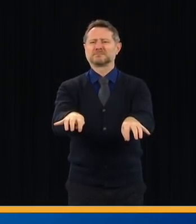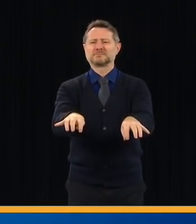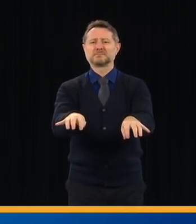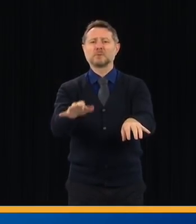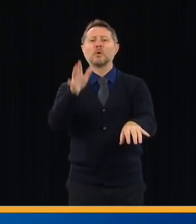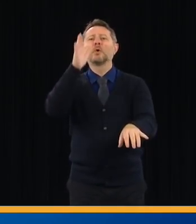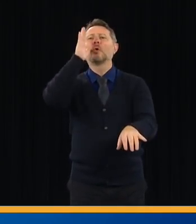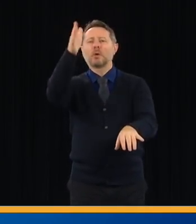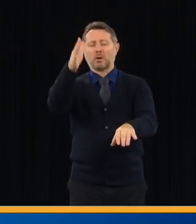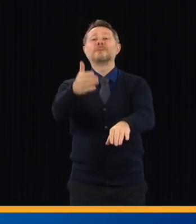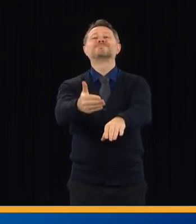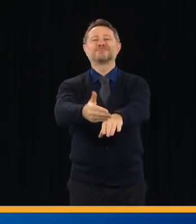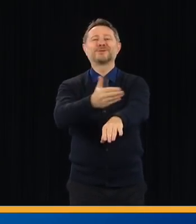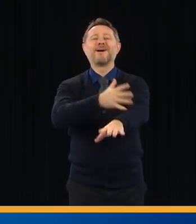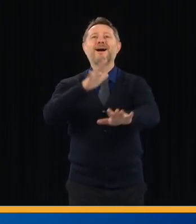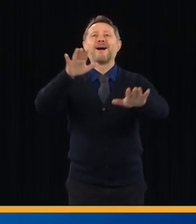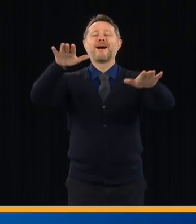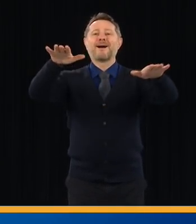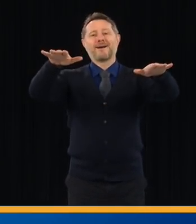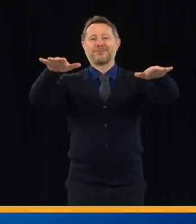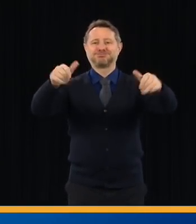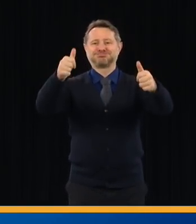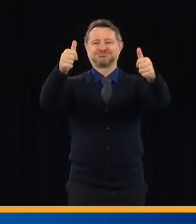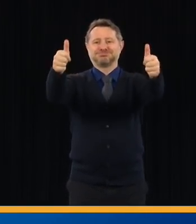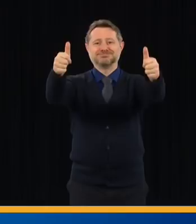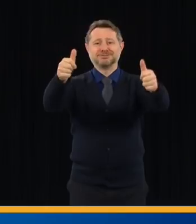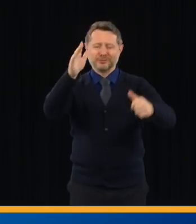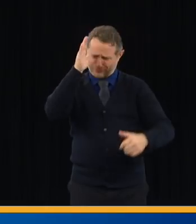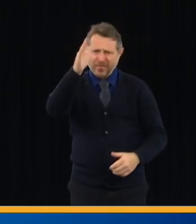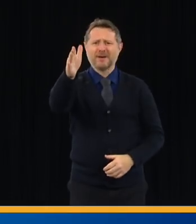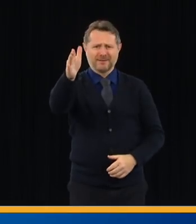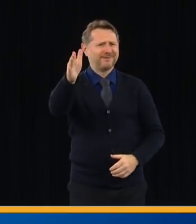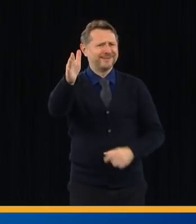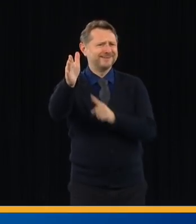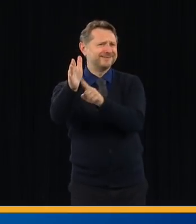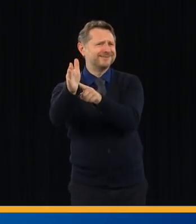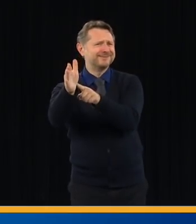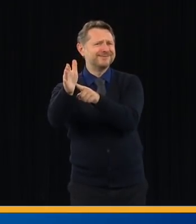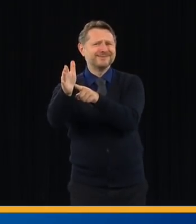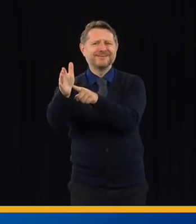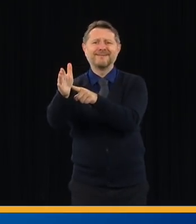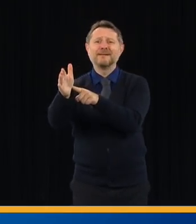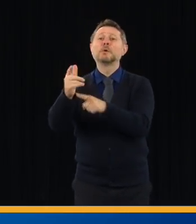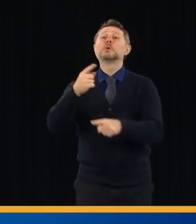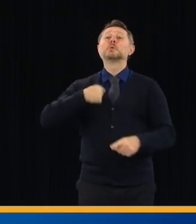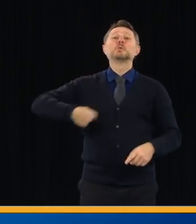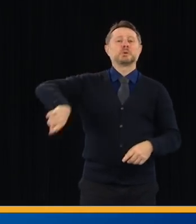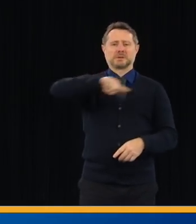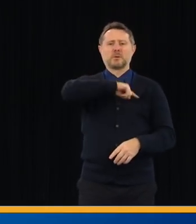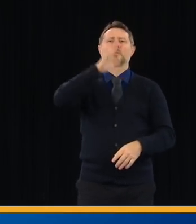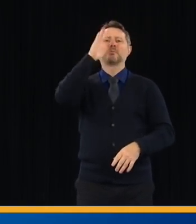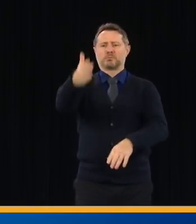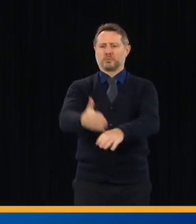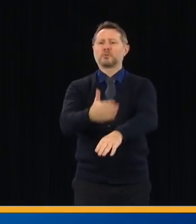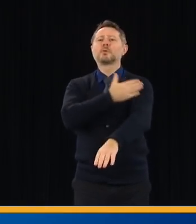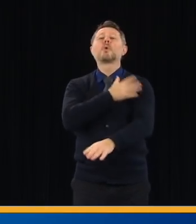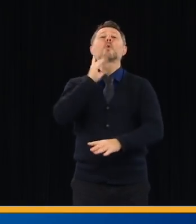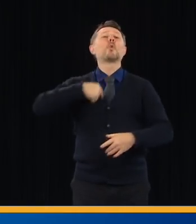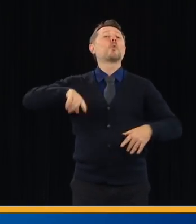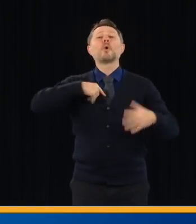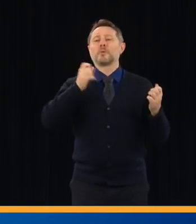get through it, and we will get to the other side of the mountain, and we will be the better for it. But